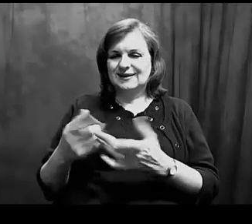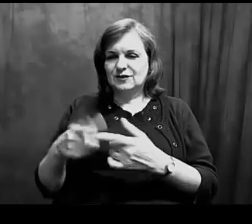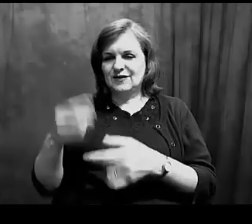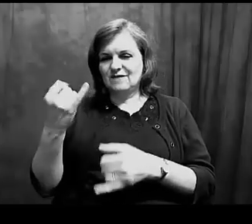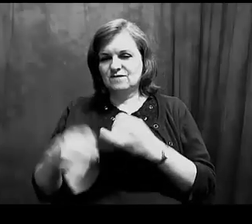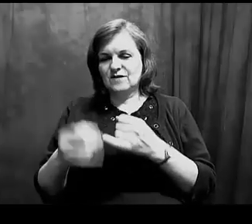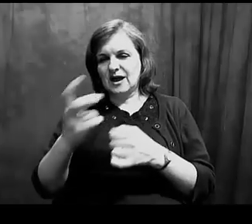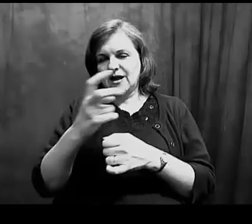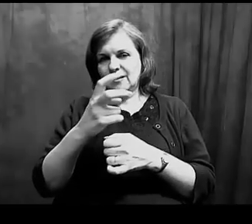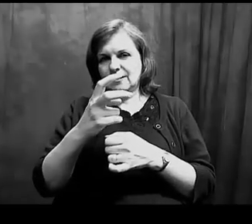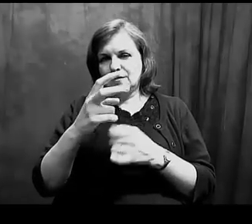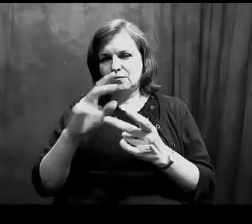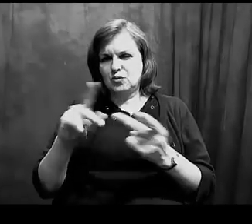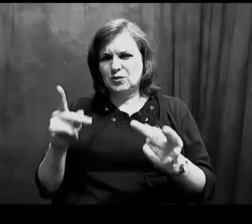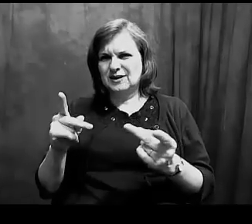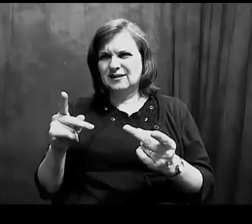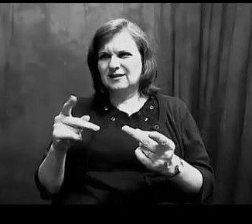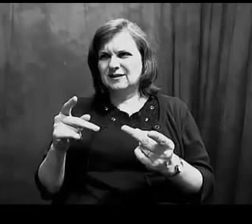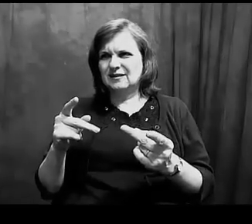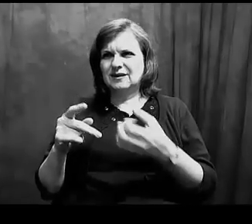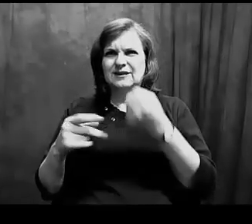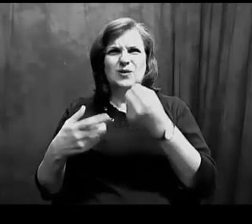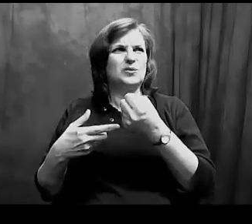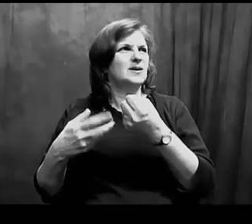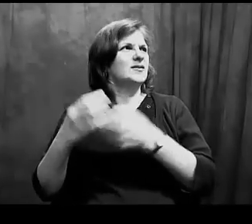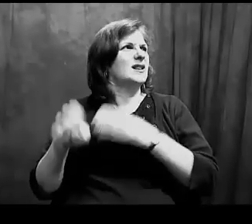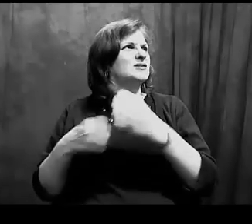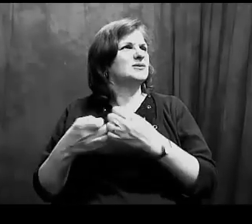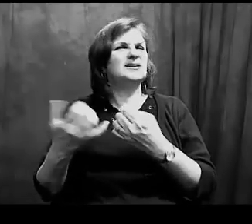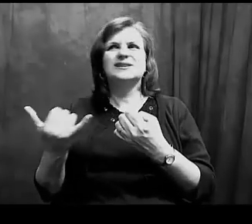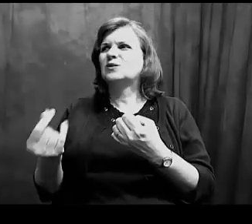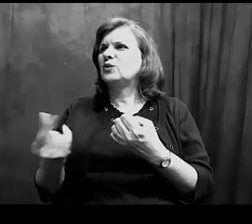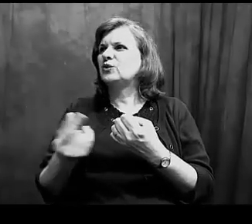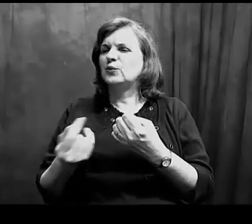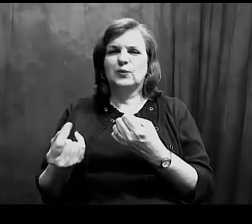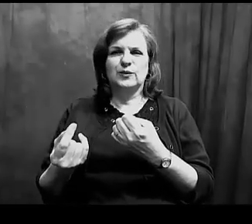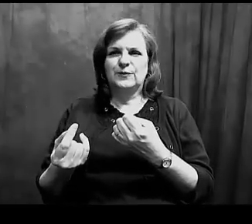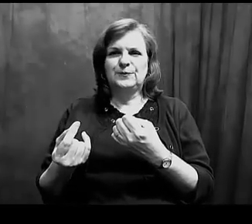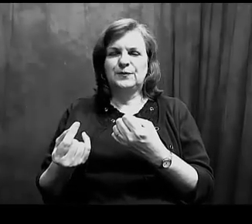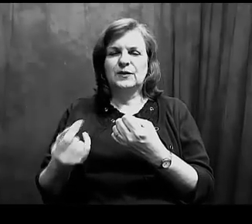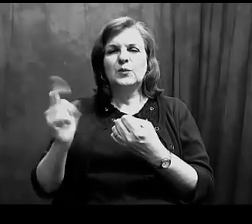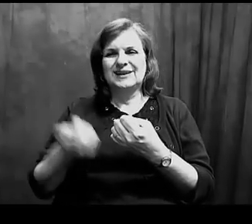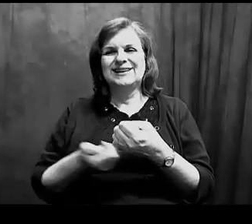redox reactions the whole way. They get to this final protein and the protein goes, now what?